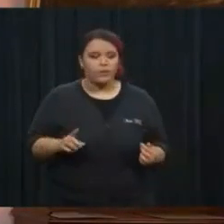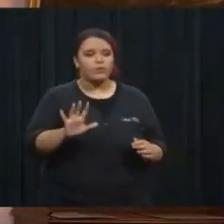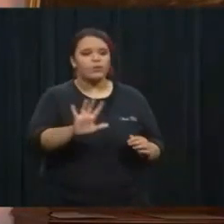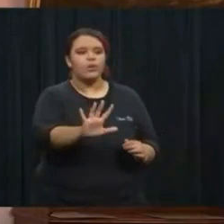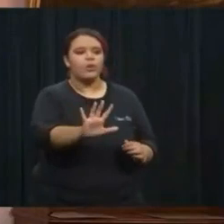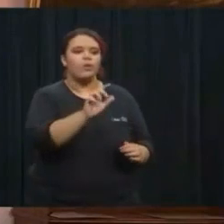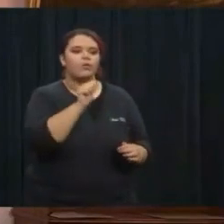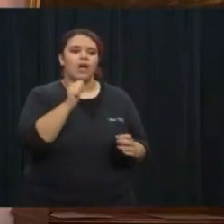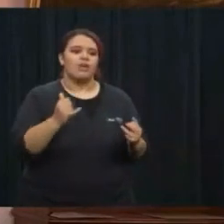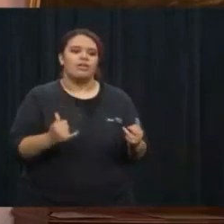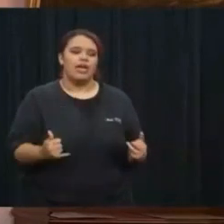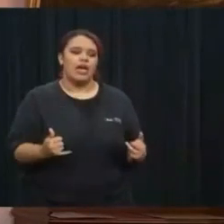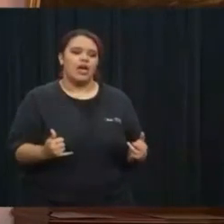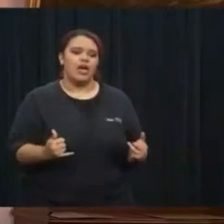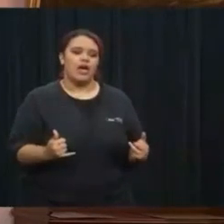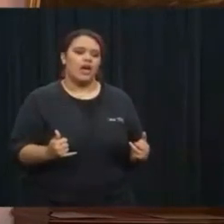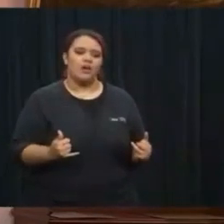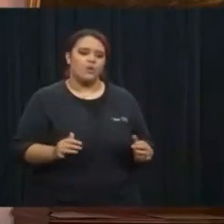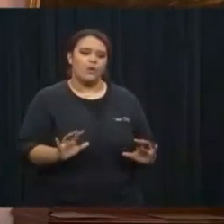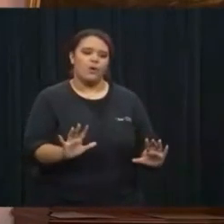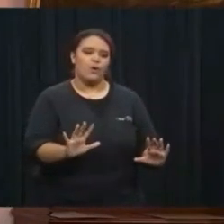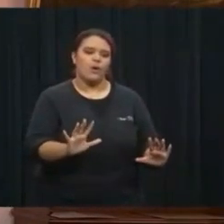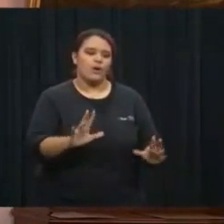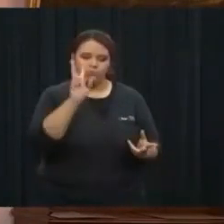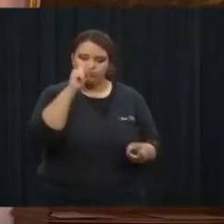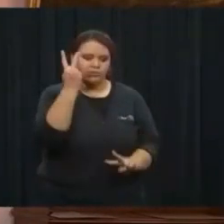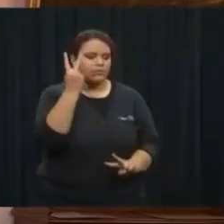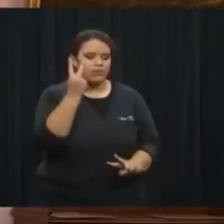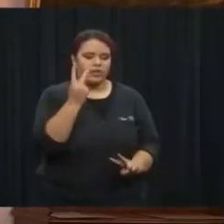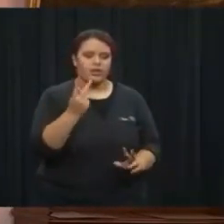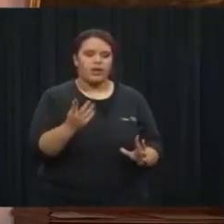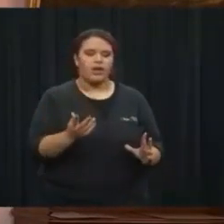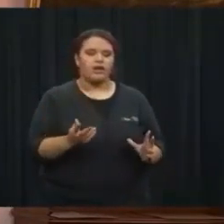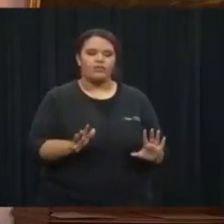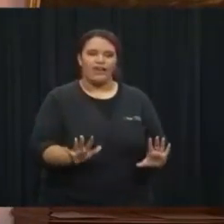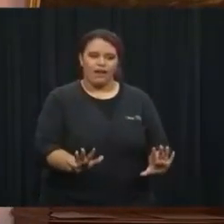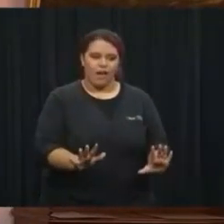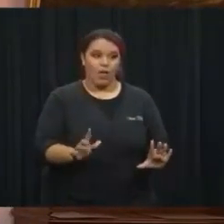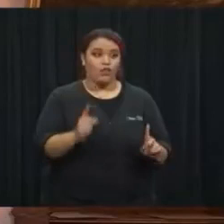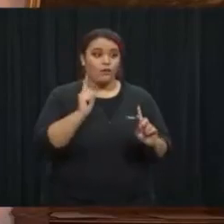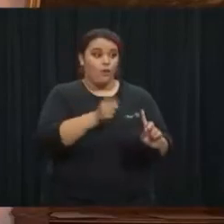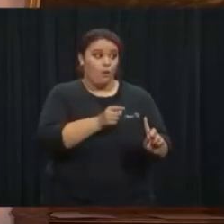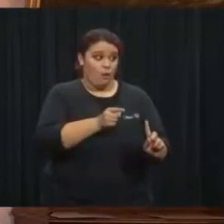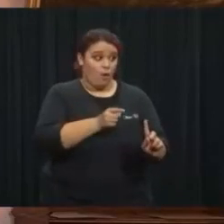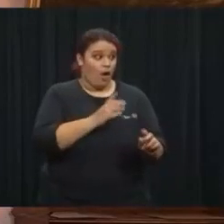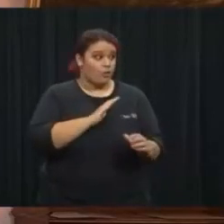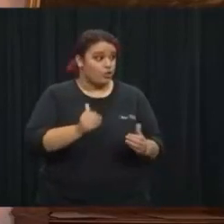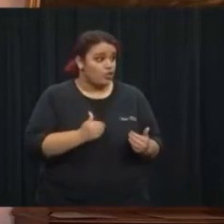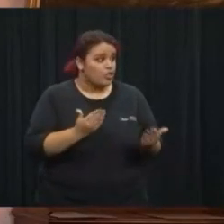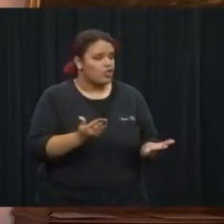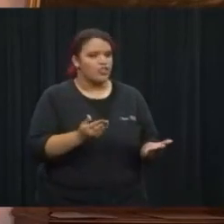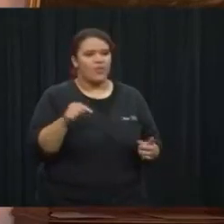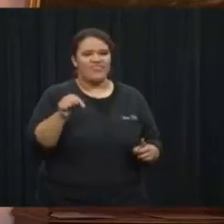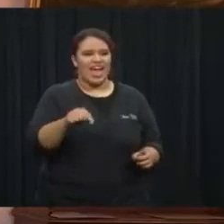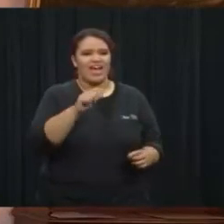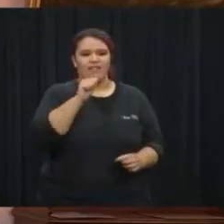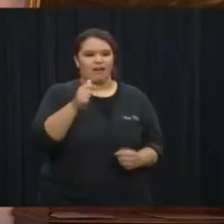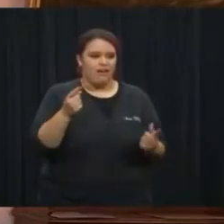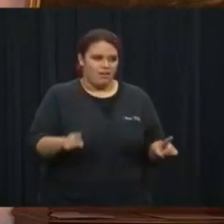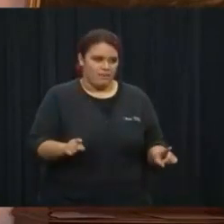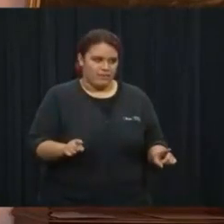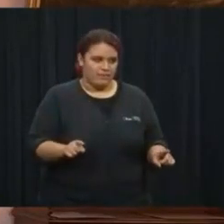really a fever that is often something like if you catch the flu. So, take your doctor's advice.